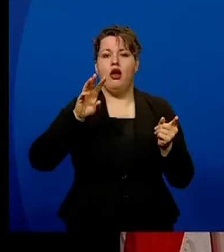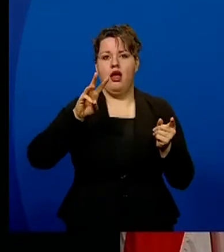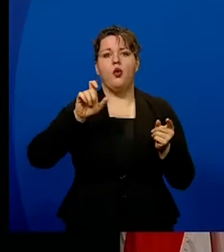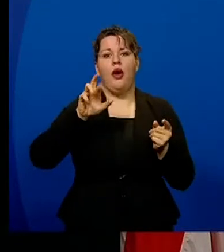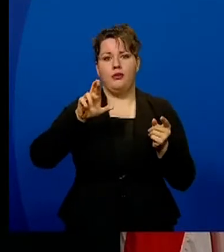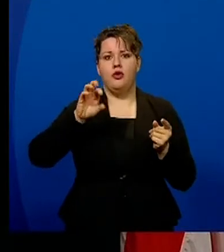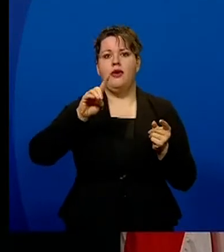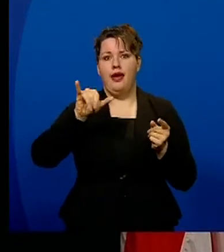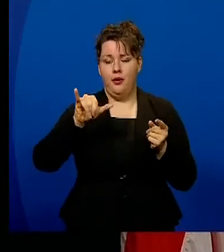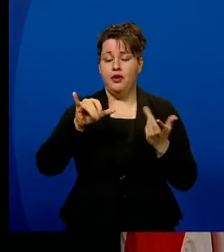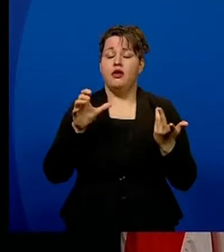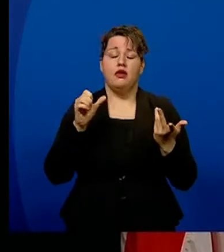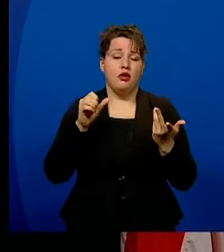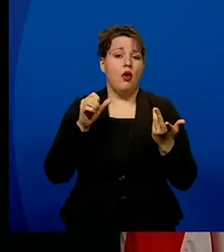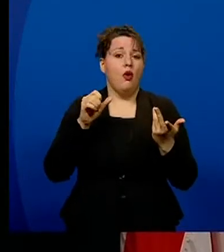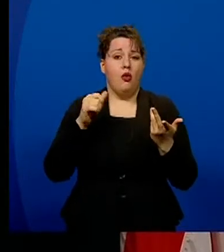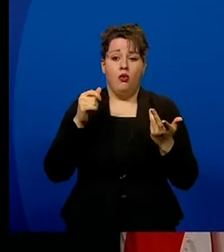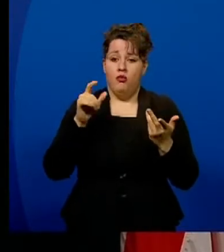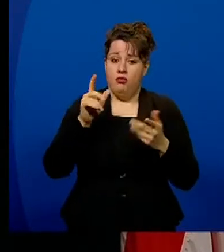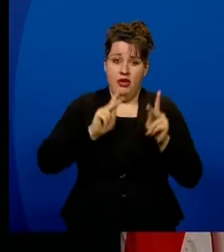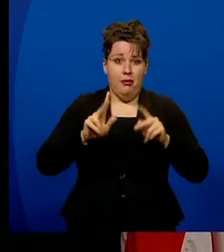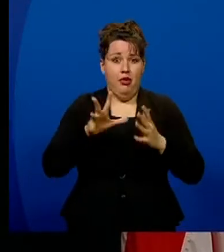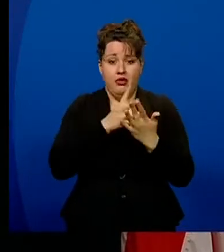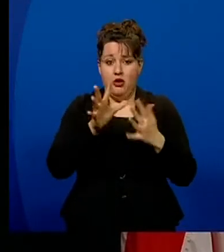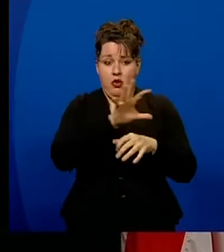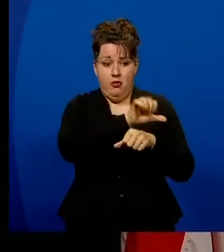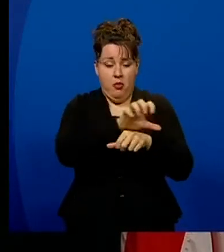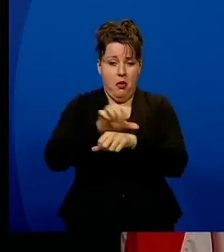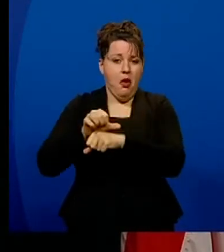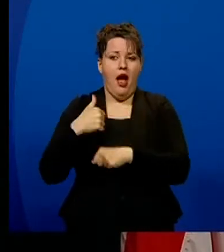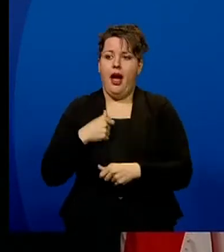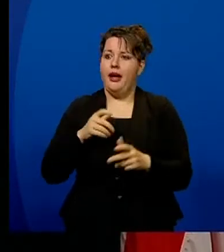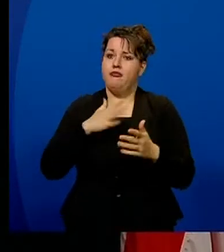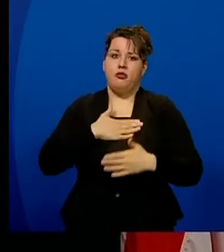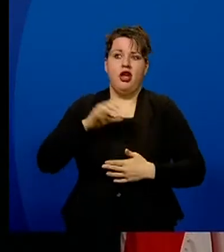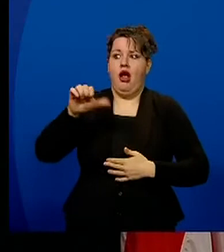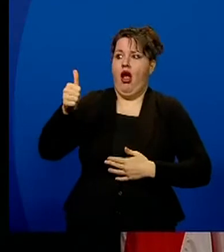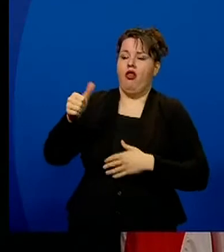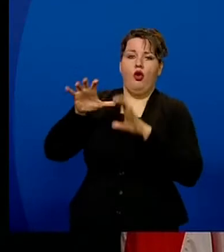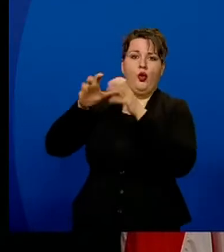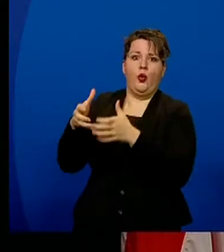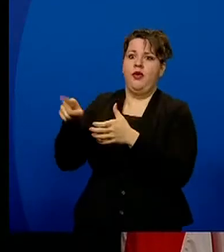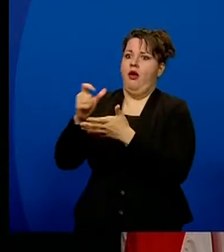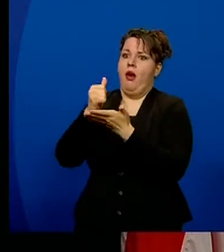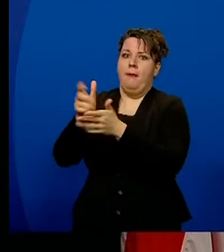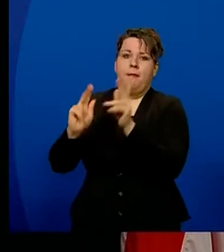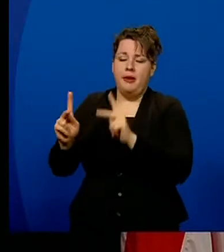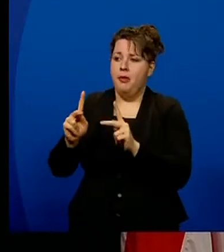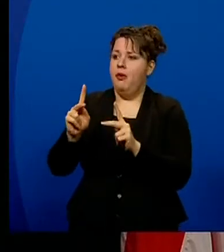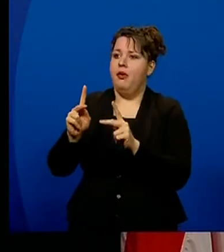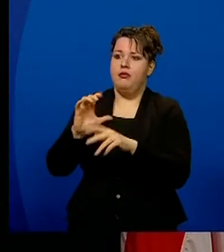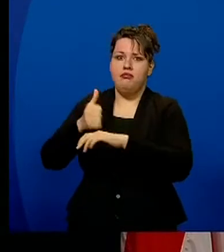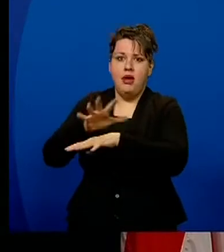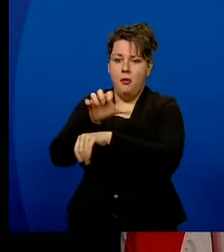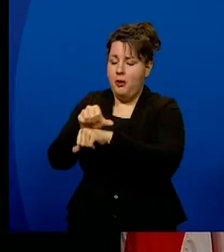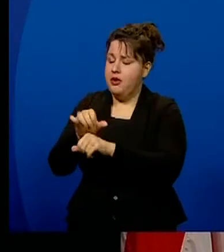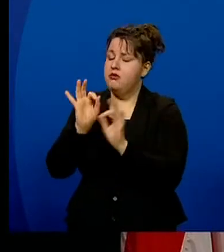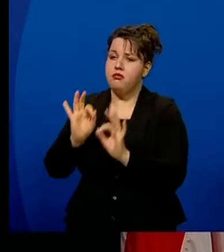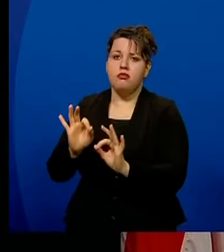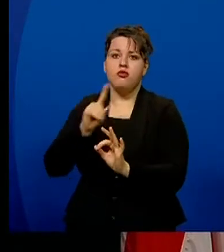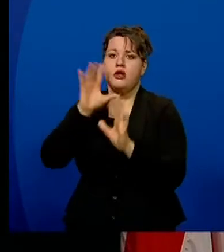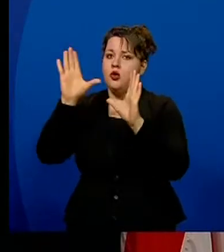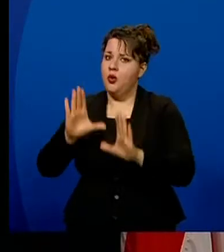we're getting individuals scheduled, and I appreciate other individuals that are helping Iowans with scheduling. That's great. I appreciate